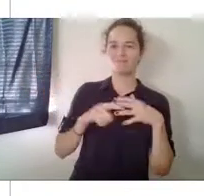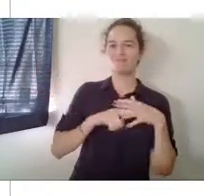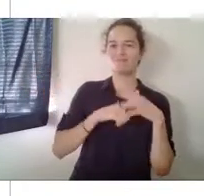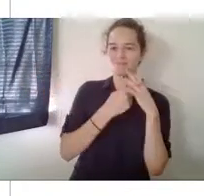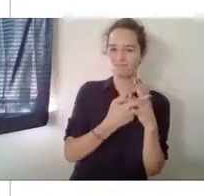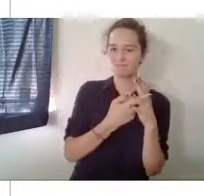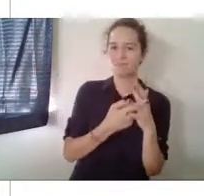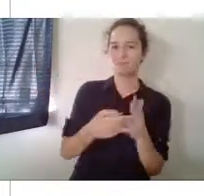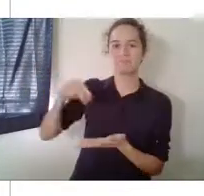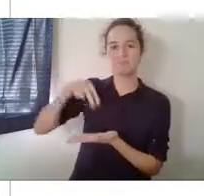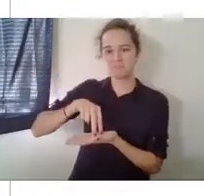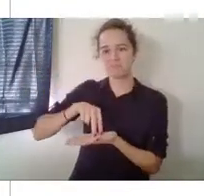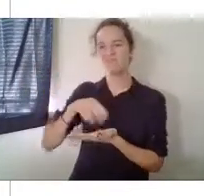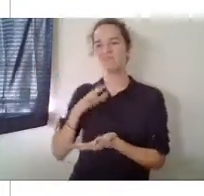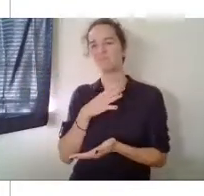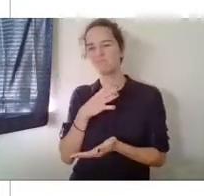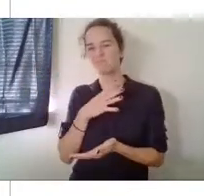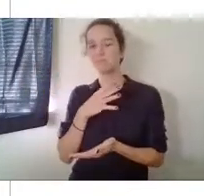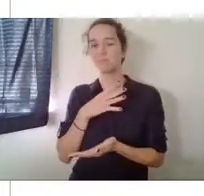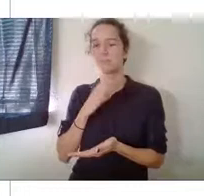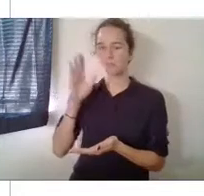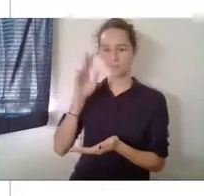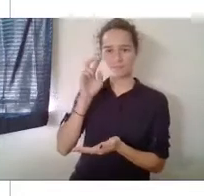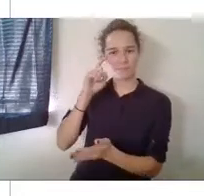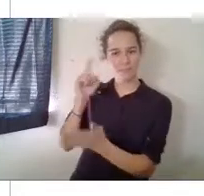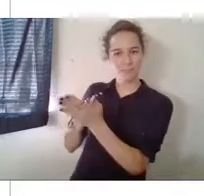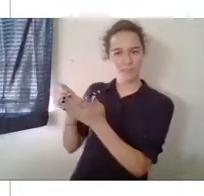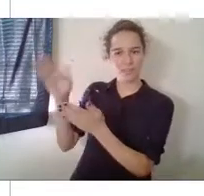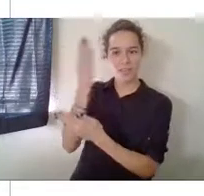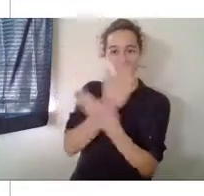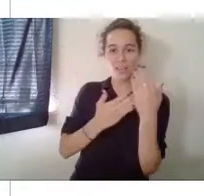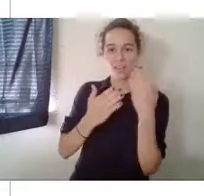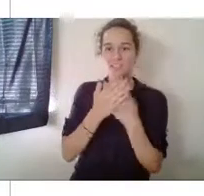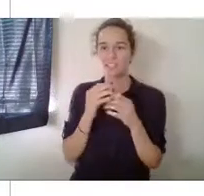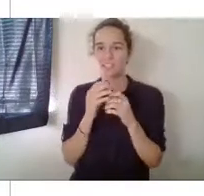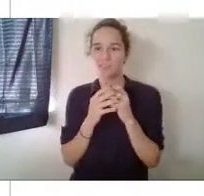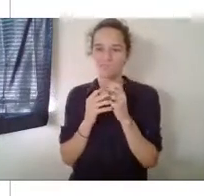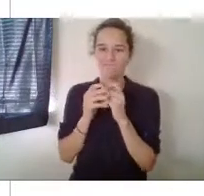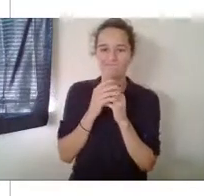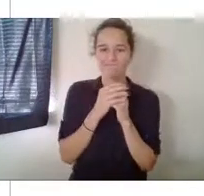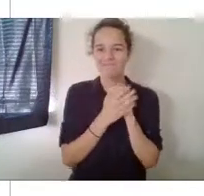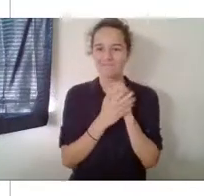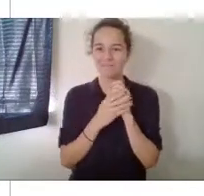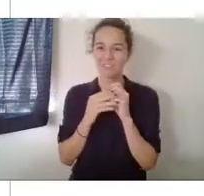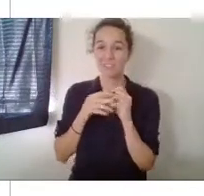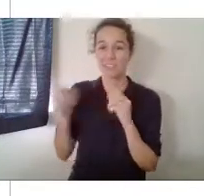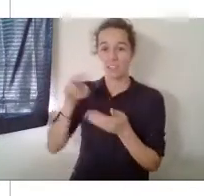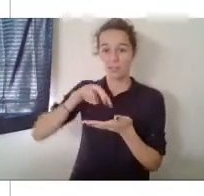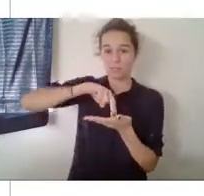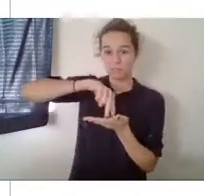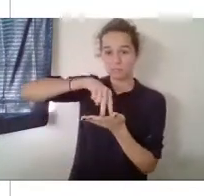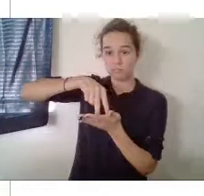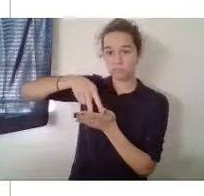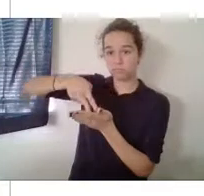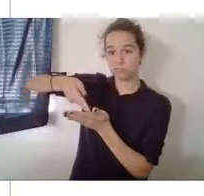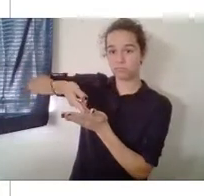his hands, he's meshing them, and now he's starting to turn from the audience. Again, his hands are clasped, he's looking a bit down, not at